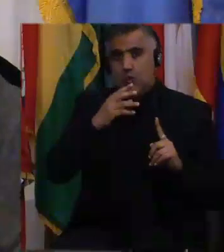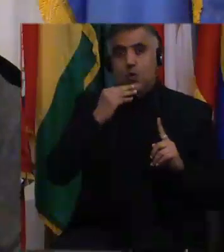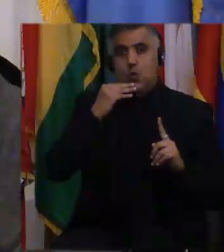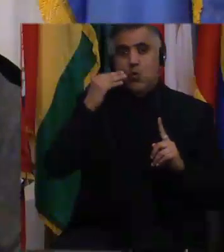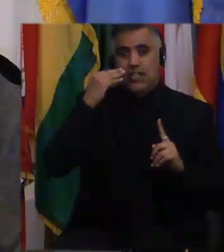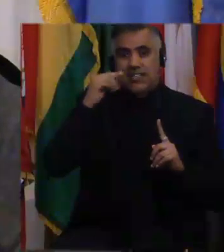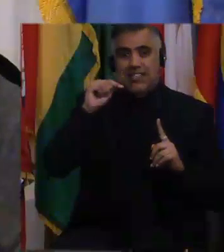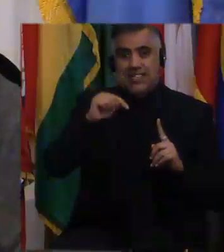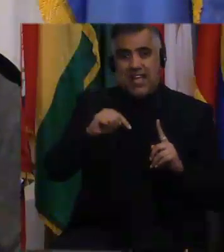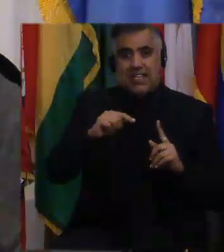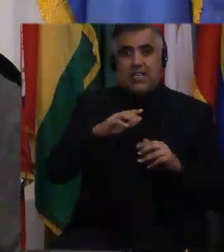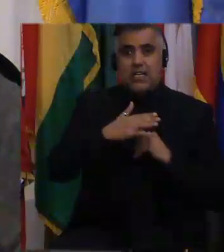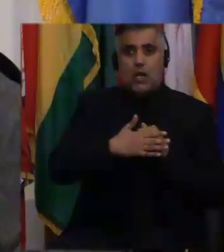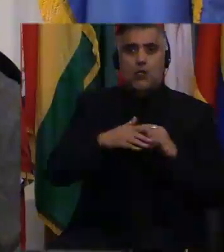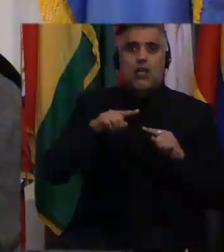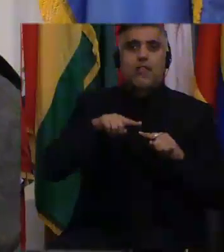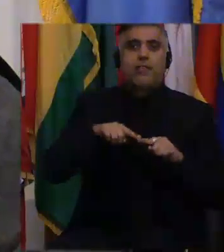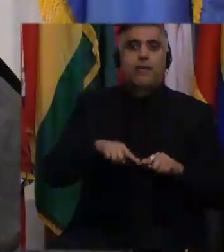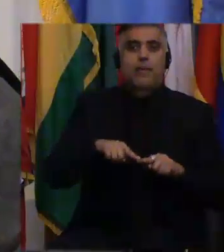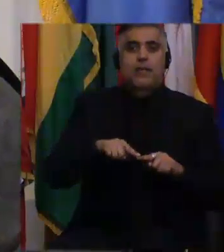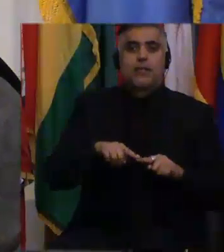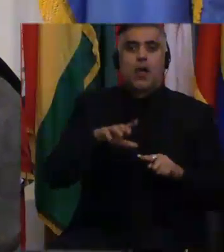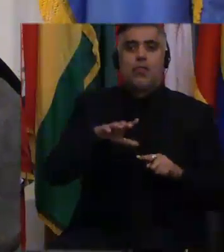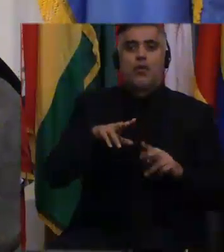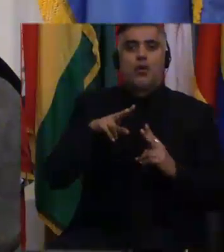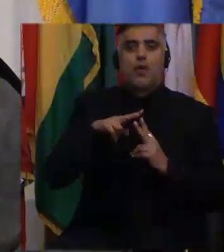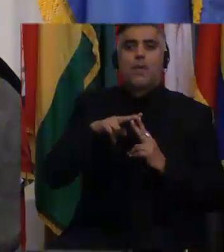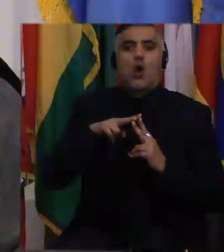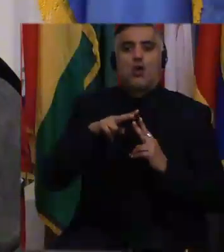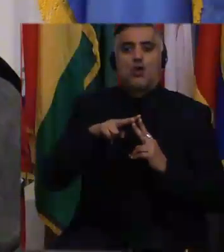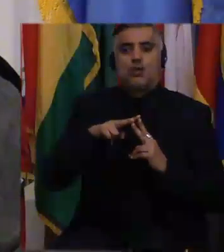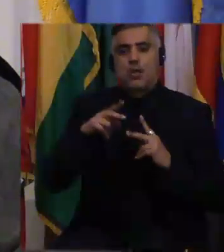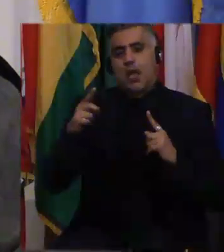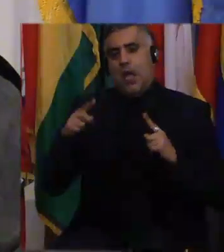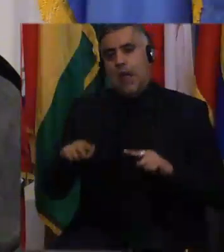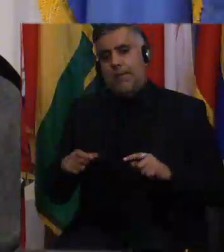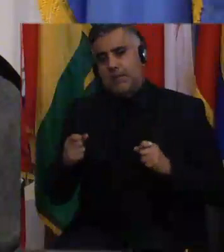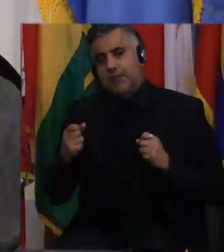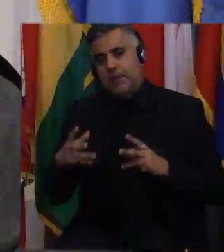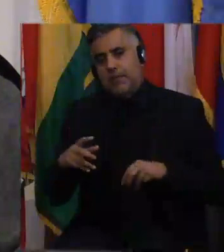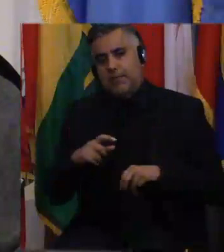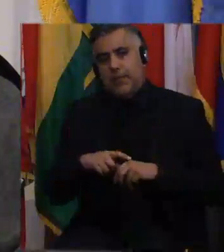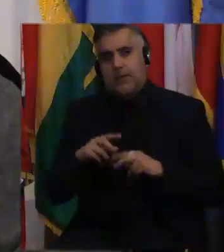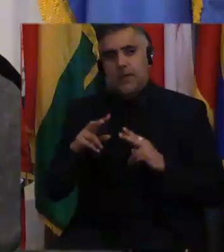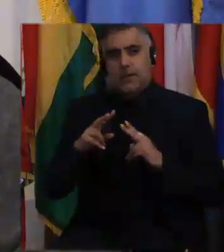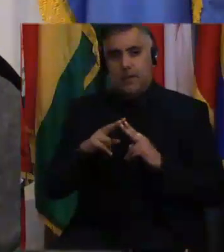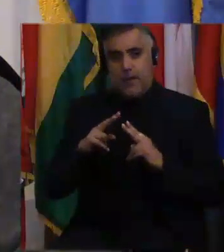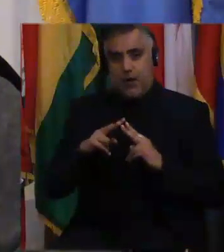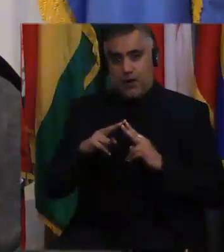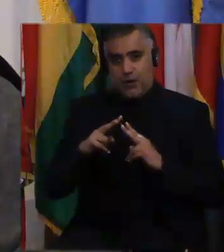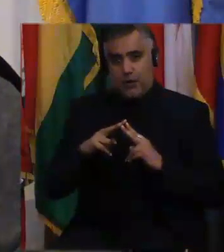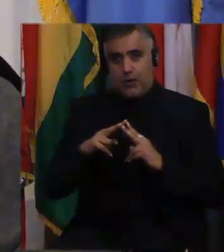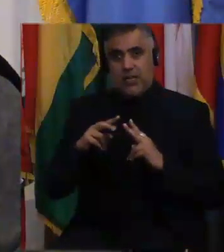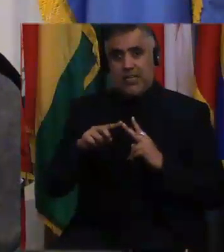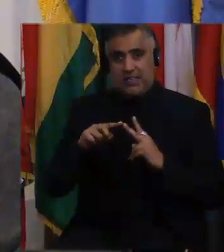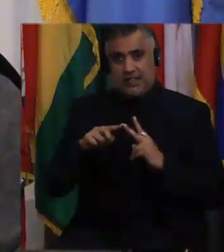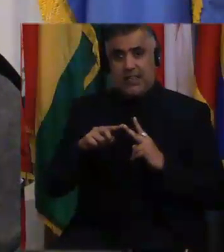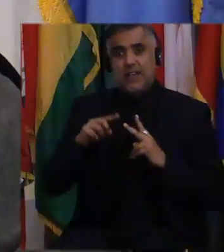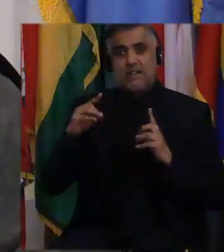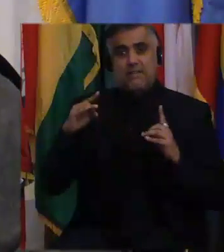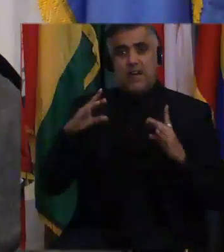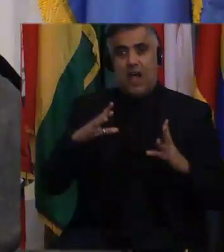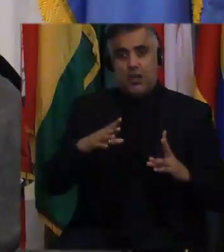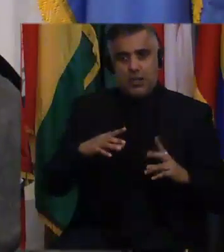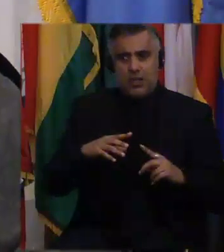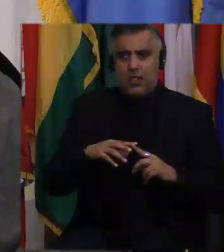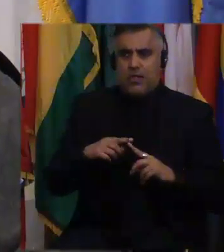residence in that country depends on their partners. This happens many times. And the partners, if the partner is violent, then